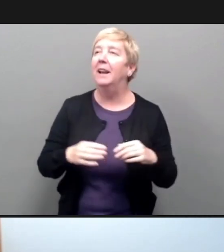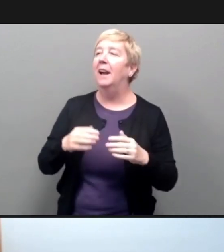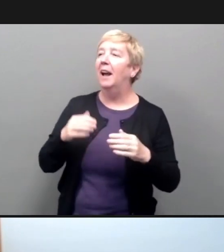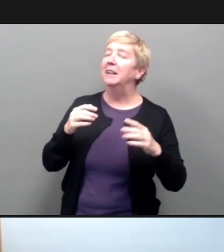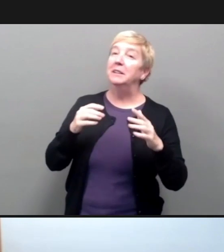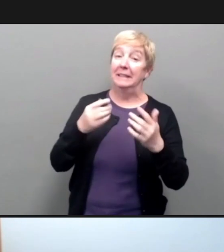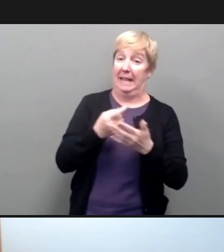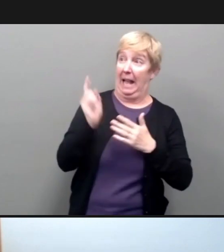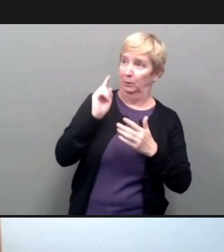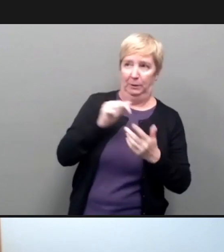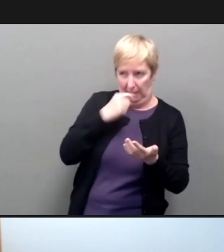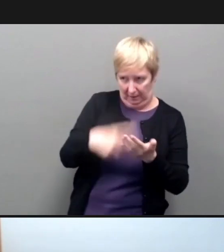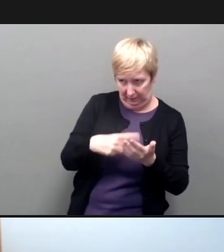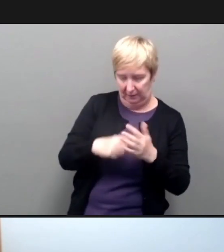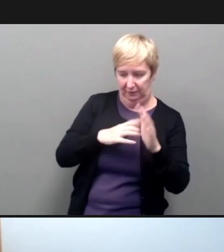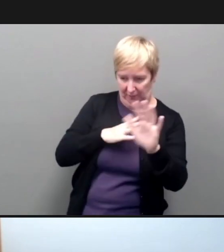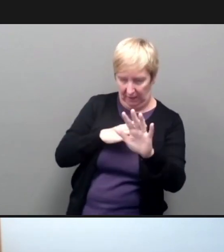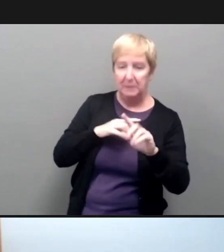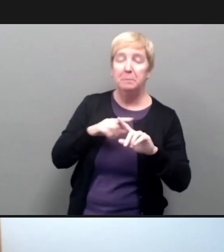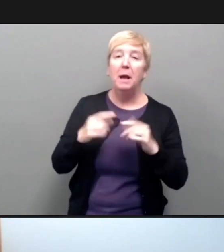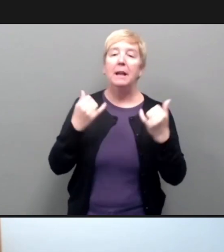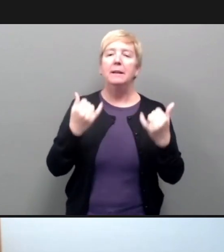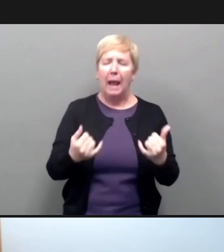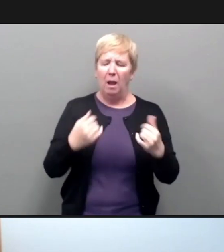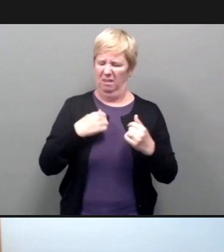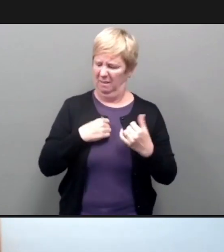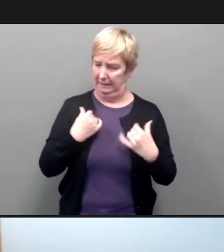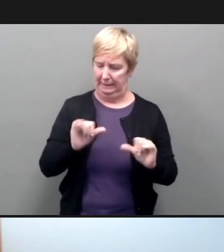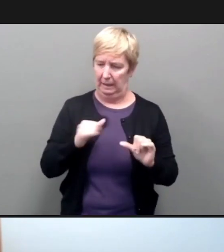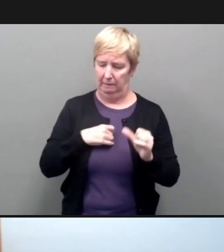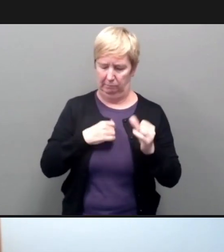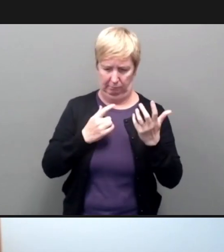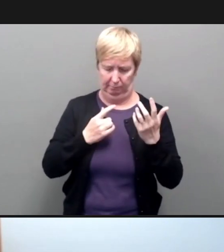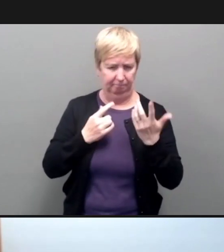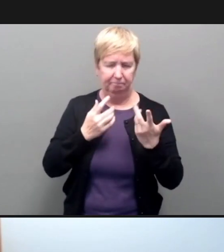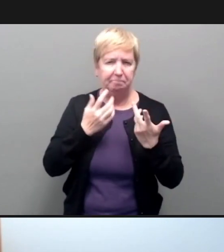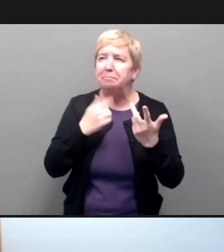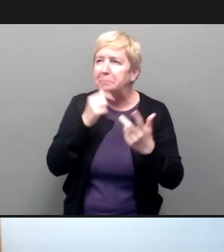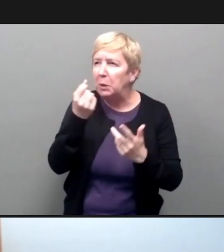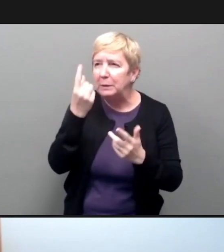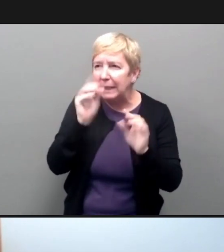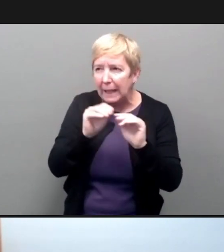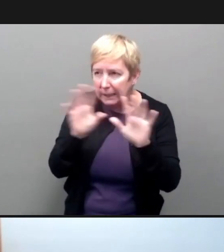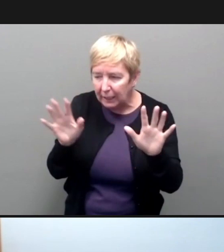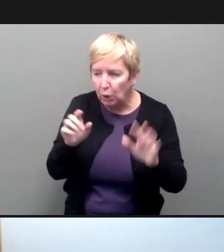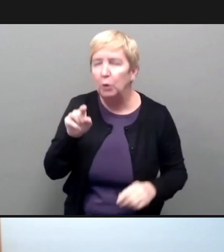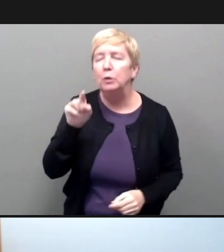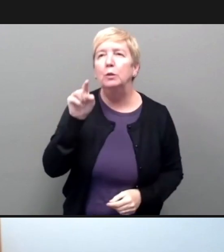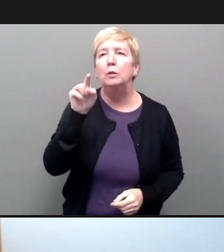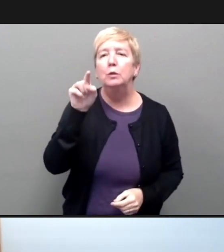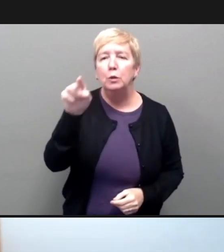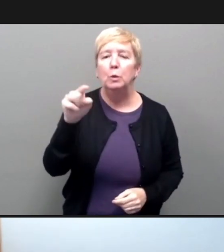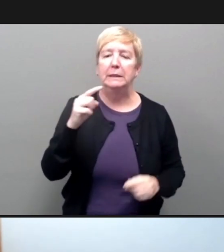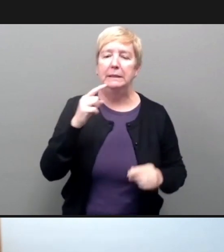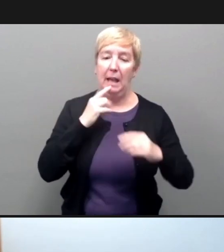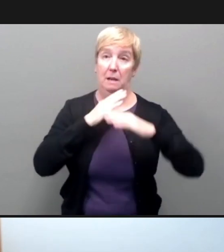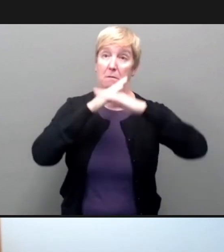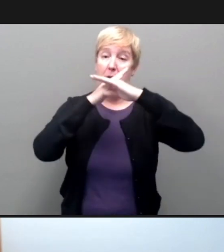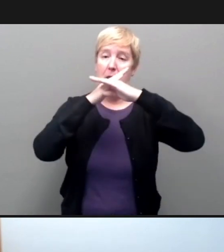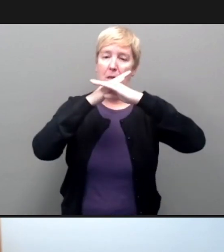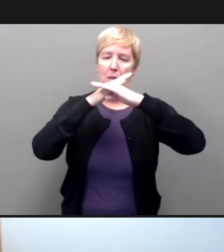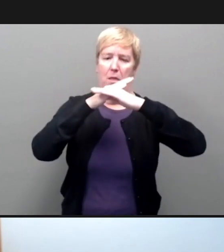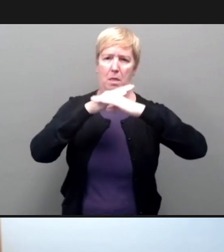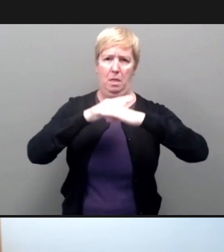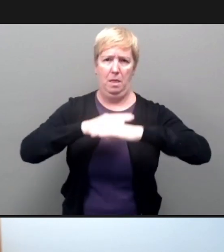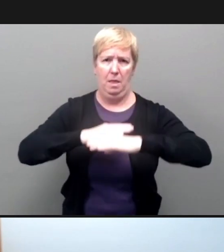or not, was I wasn't entirely clear from the slides. I understand that you have waning immunity as tracked by